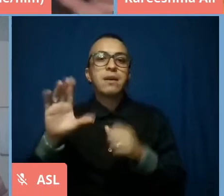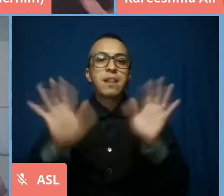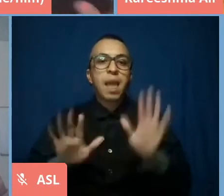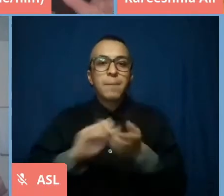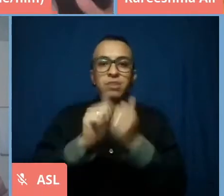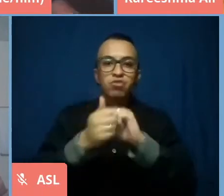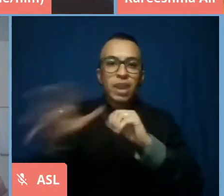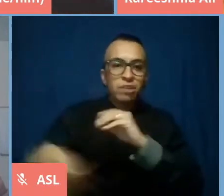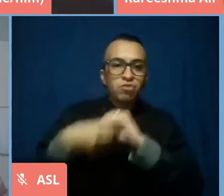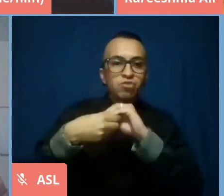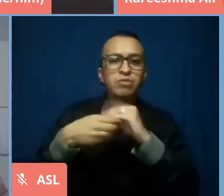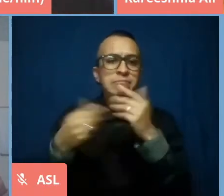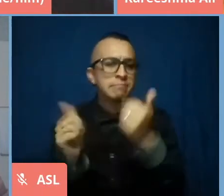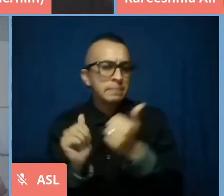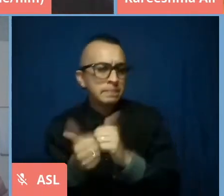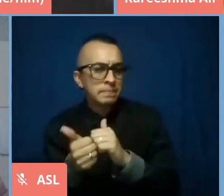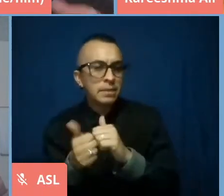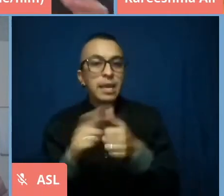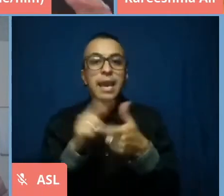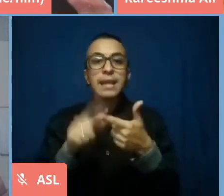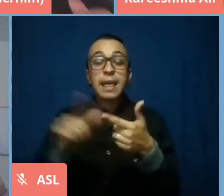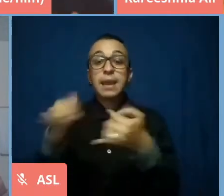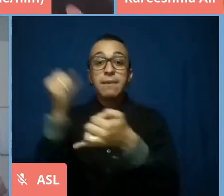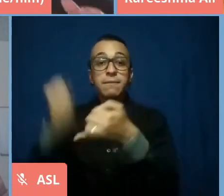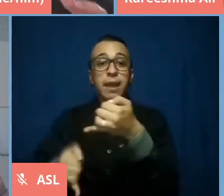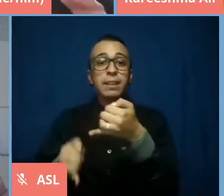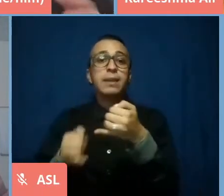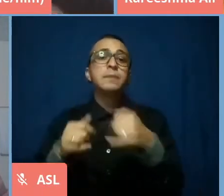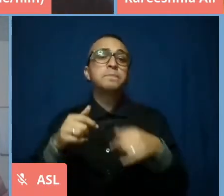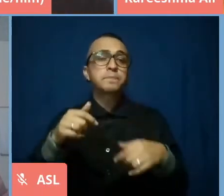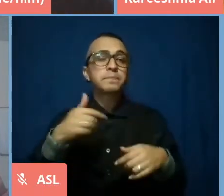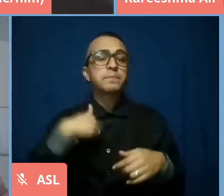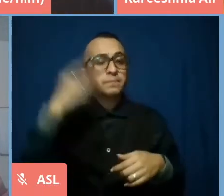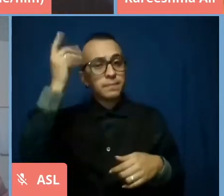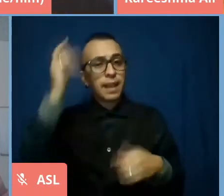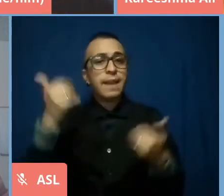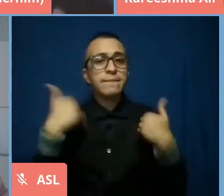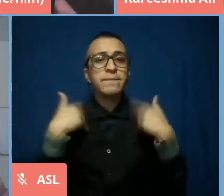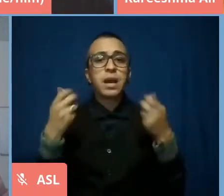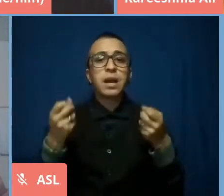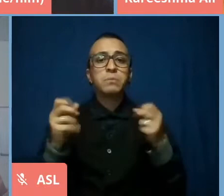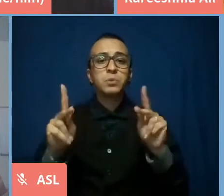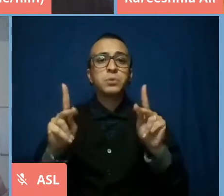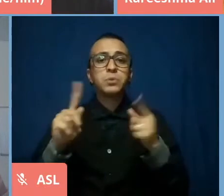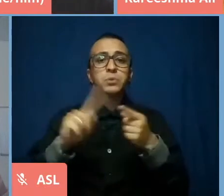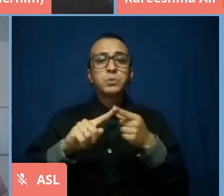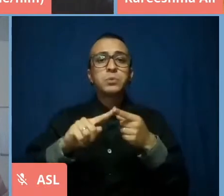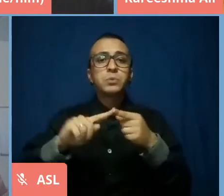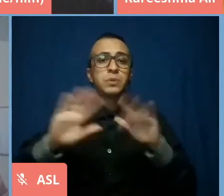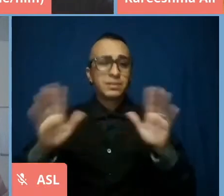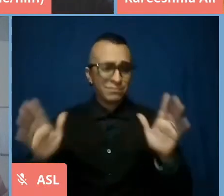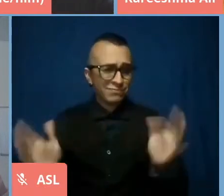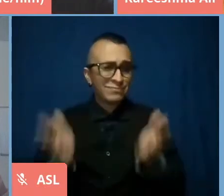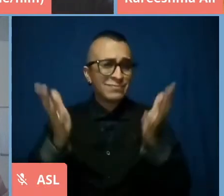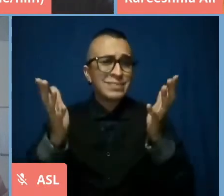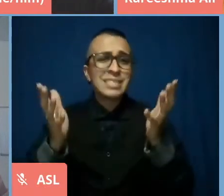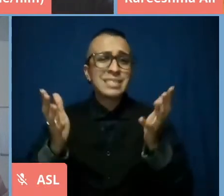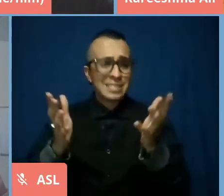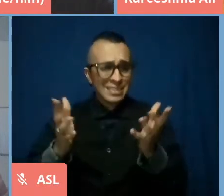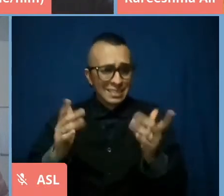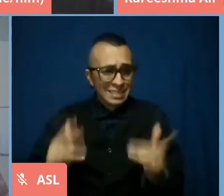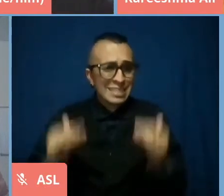And then I'll finally end with, I think there's an opportunity to elevate our caregiver